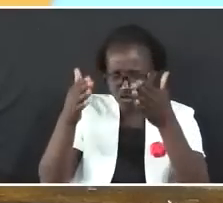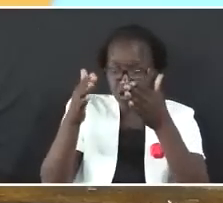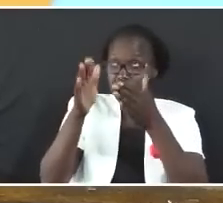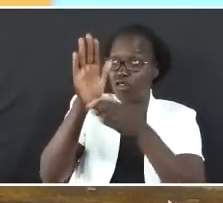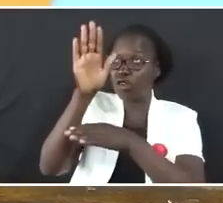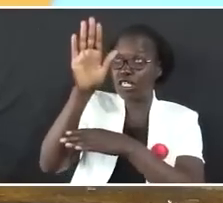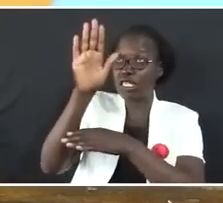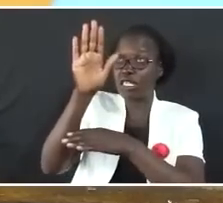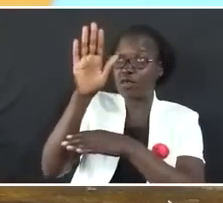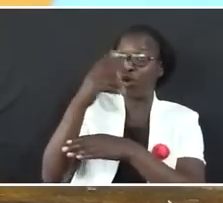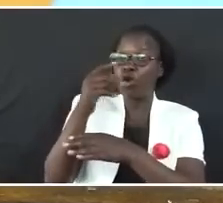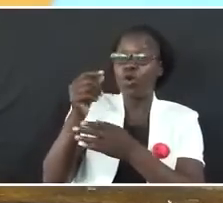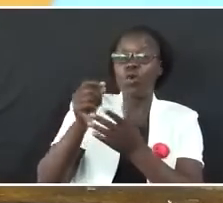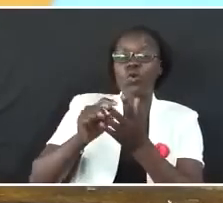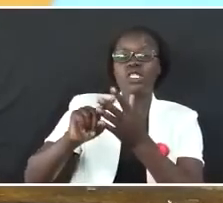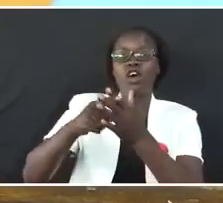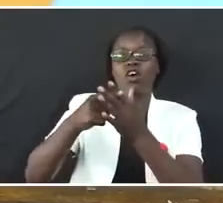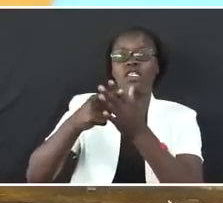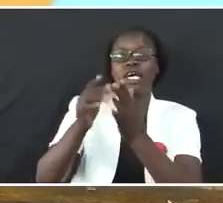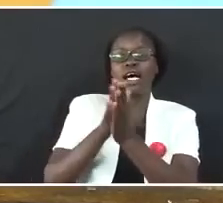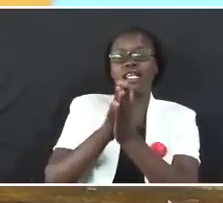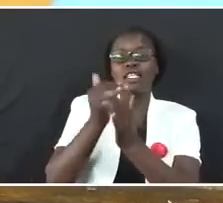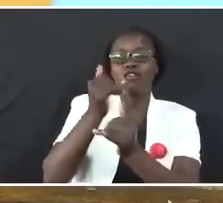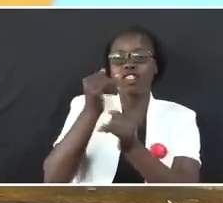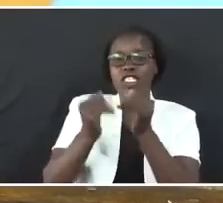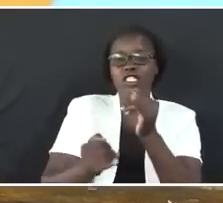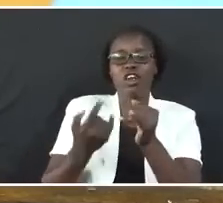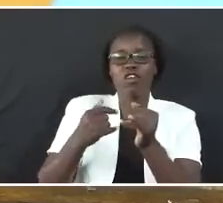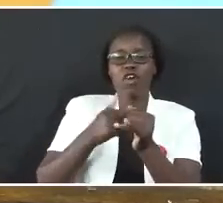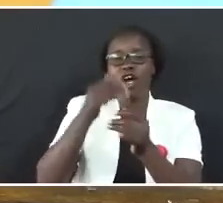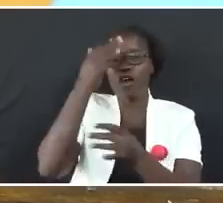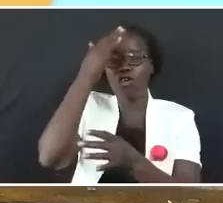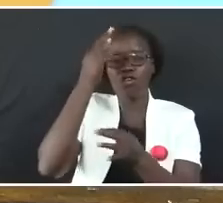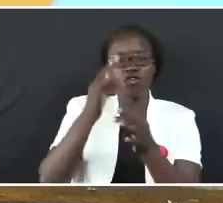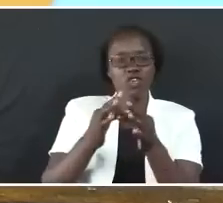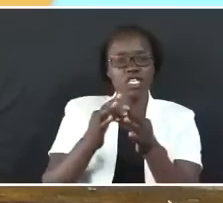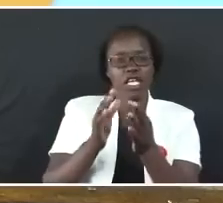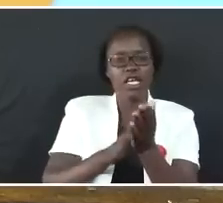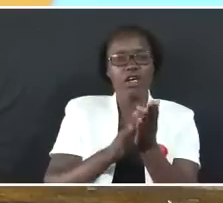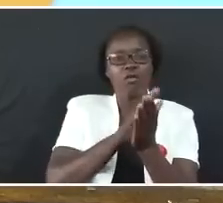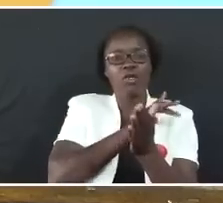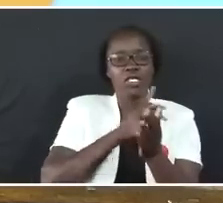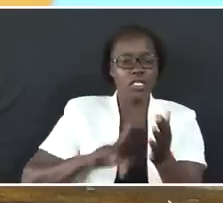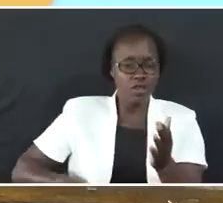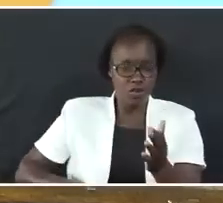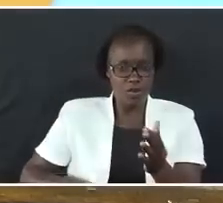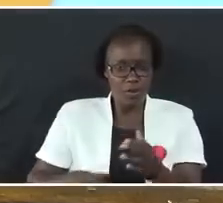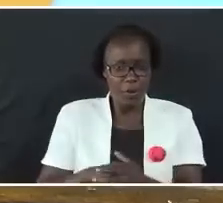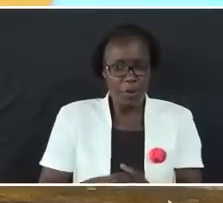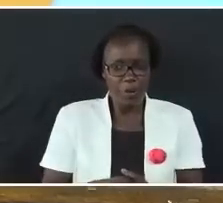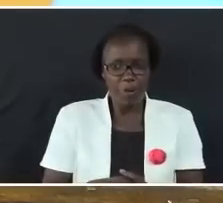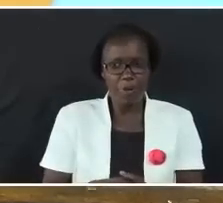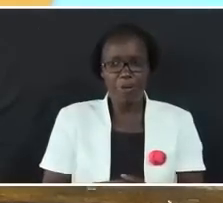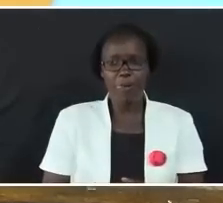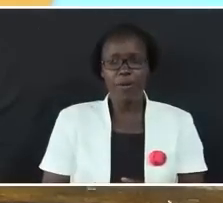him who's the author and finisher of our faith. Praise the Lord.